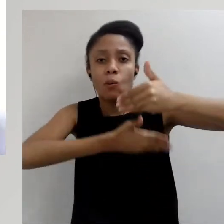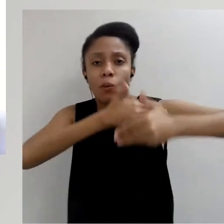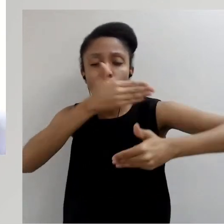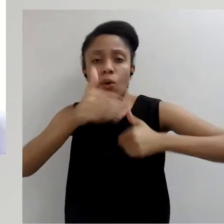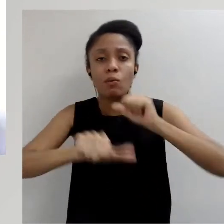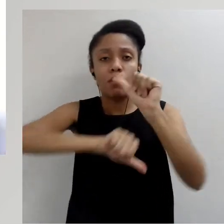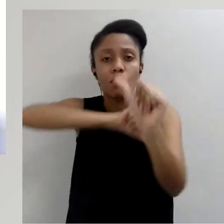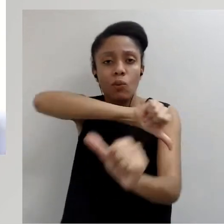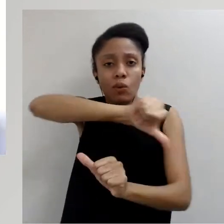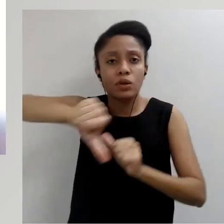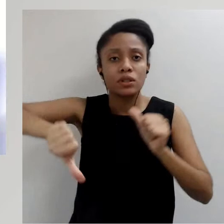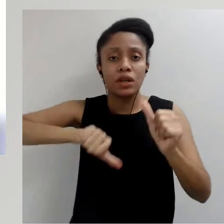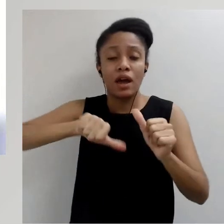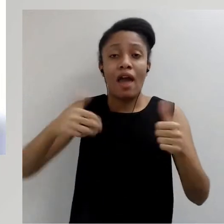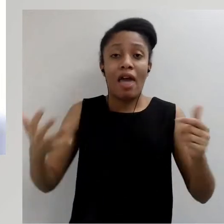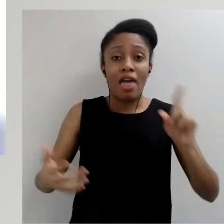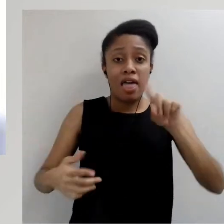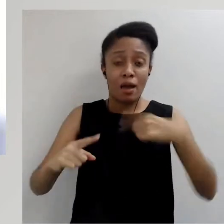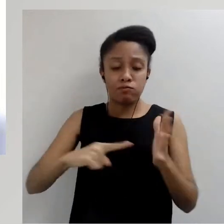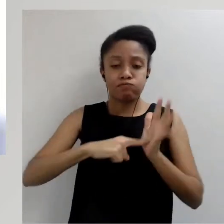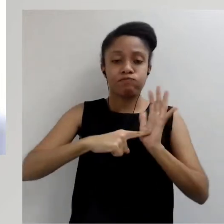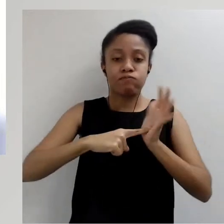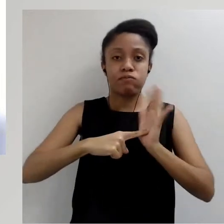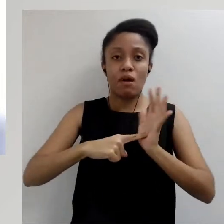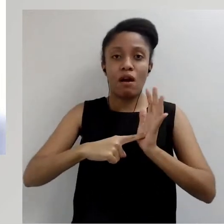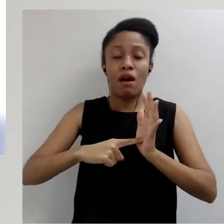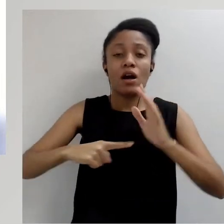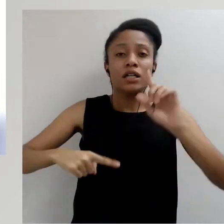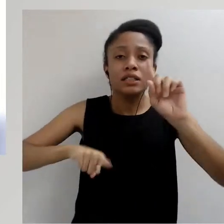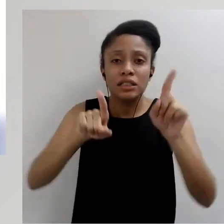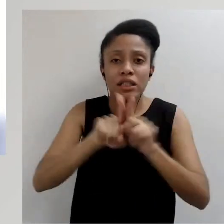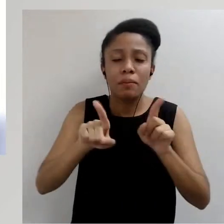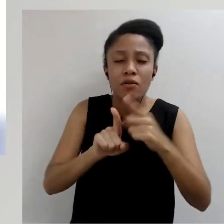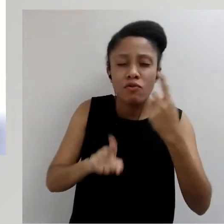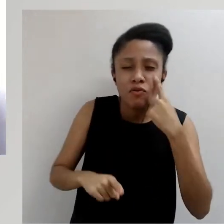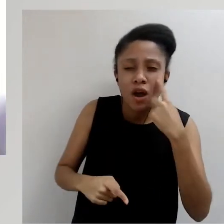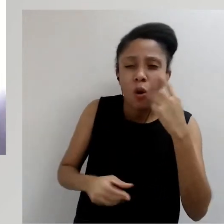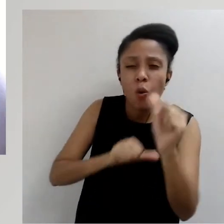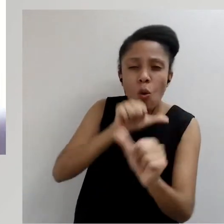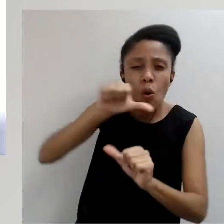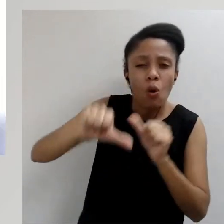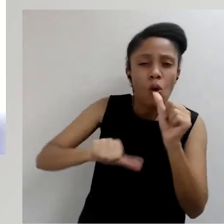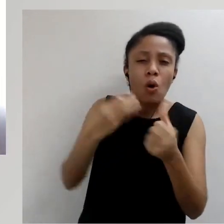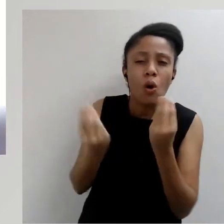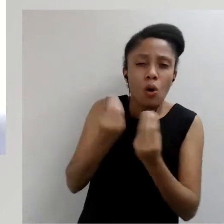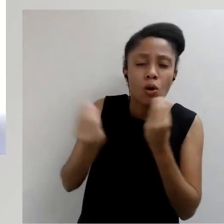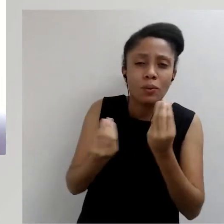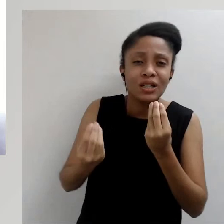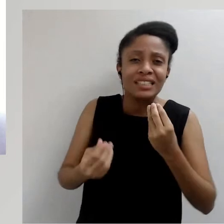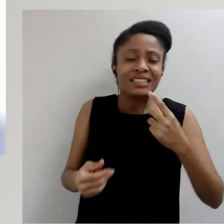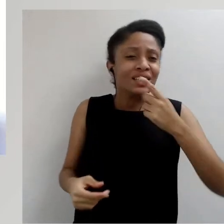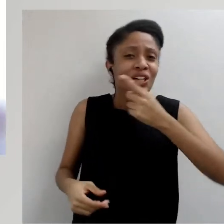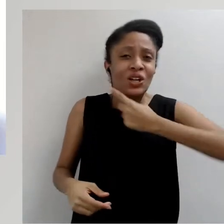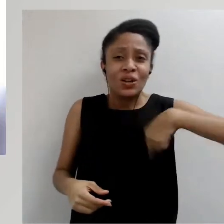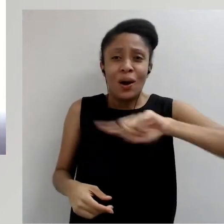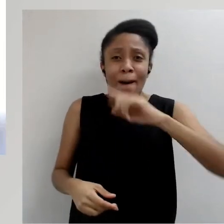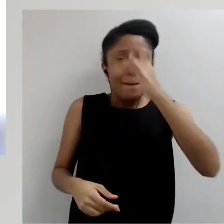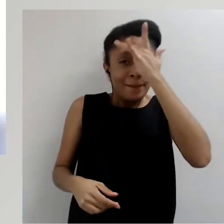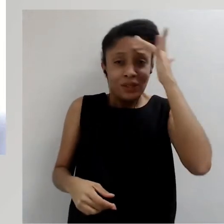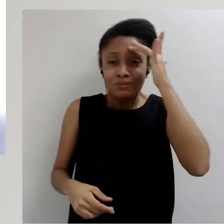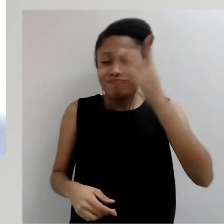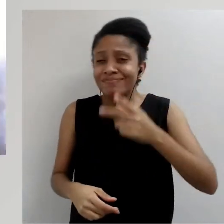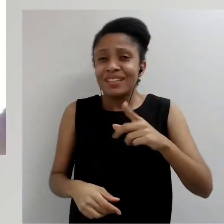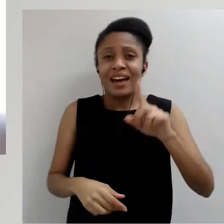we had of having the equipment and learning how it works, because we only